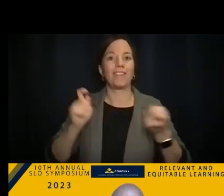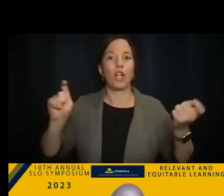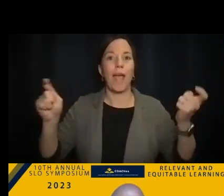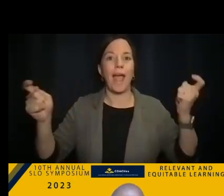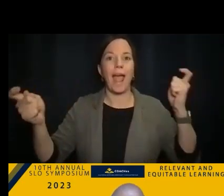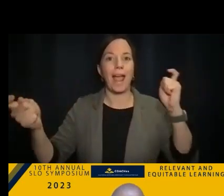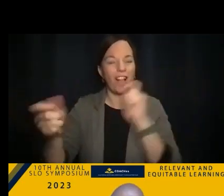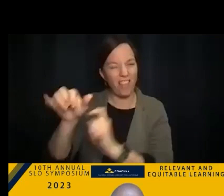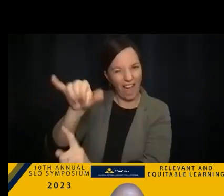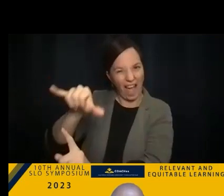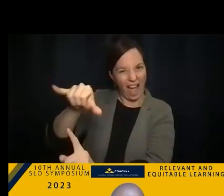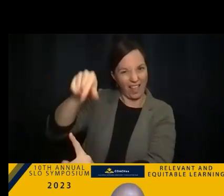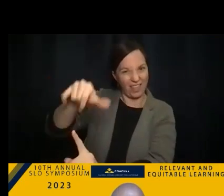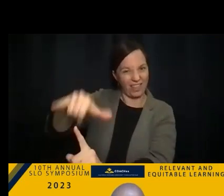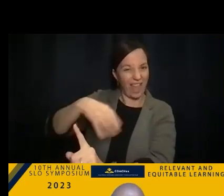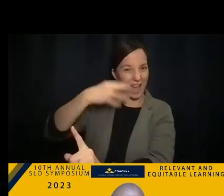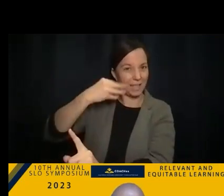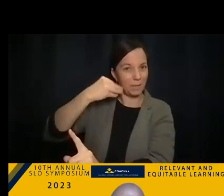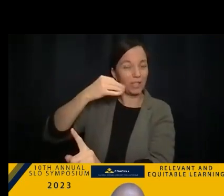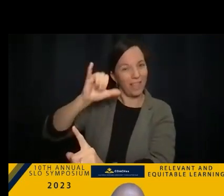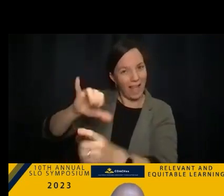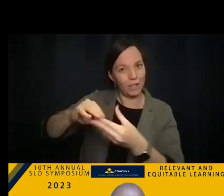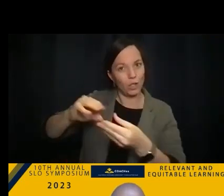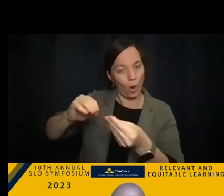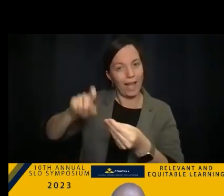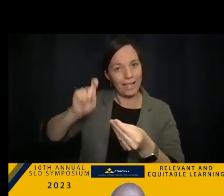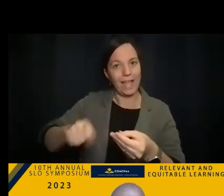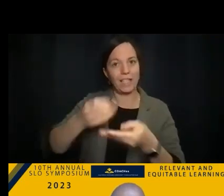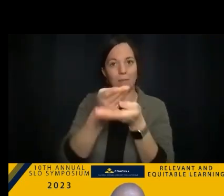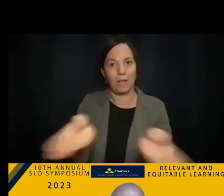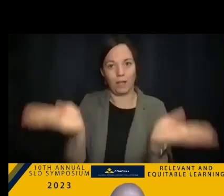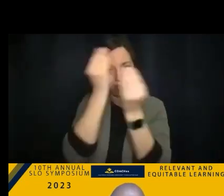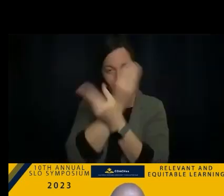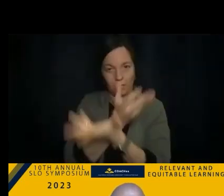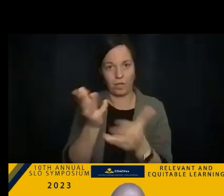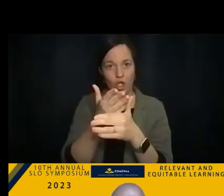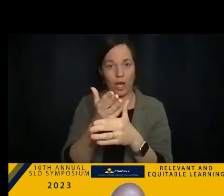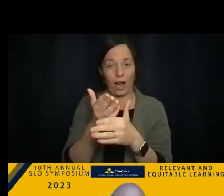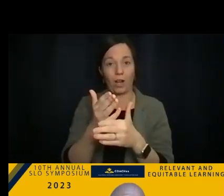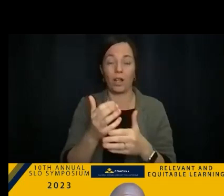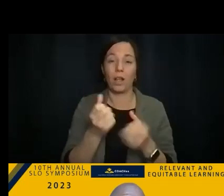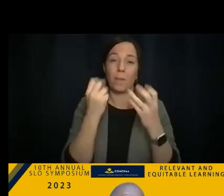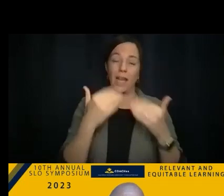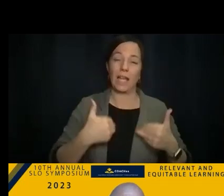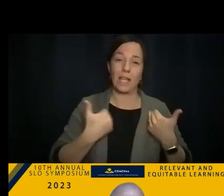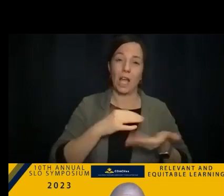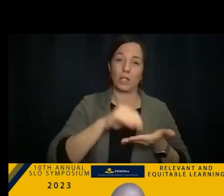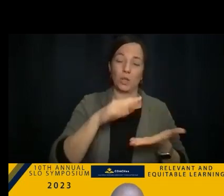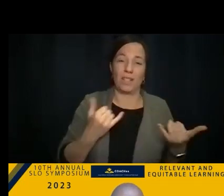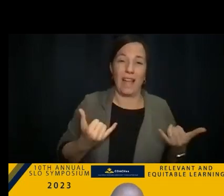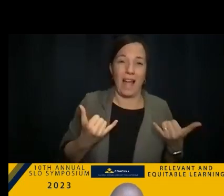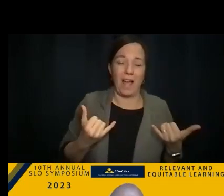I think that's the story that needs to be told, because a lot of younger students, especially